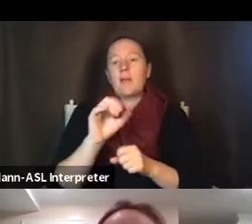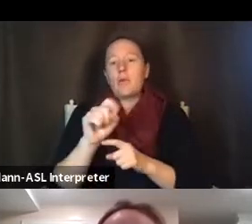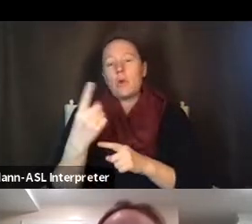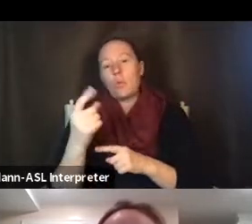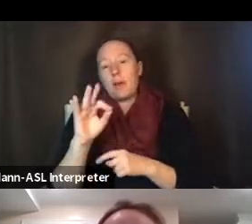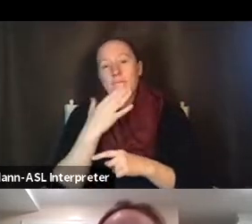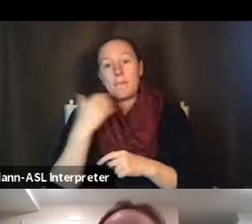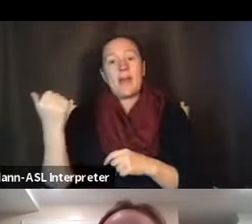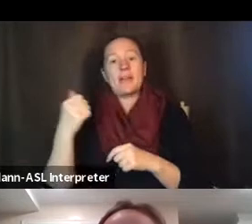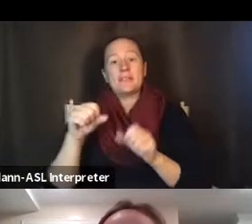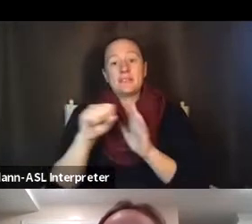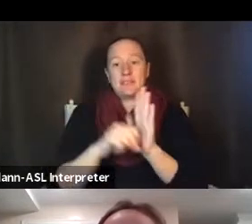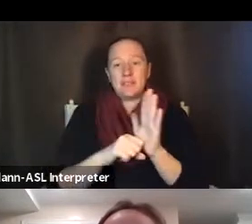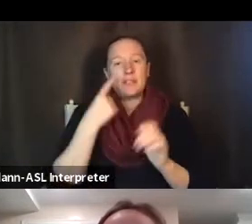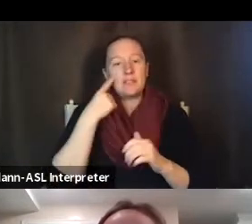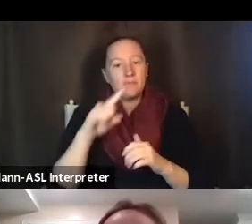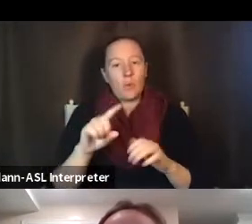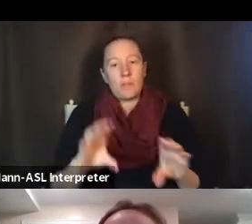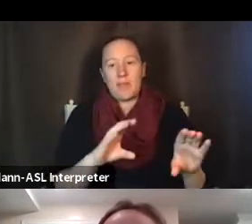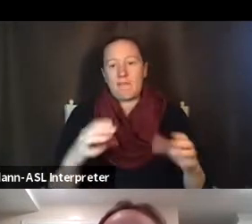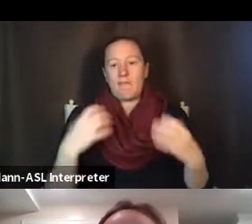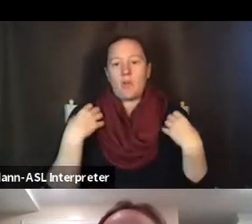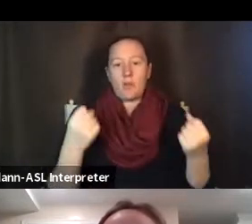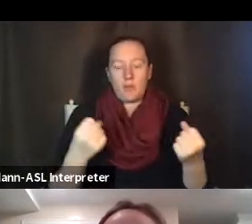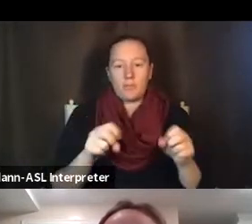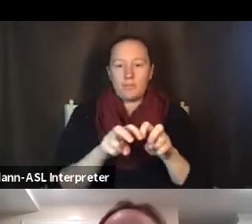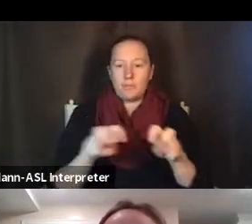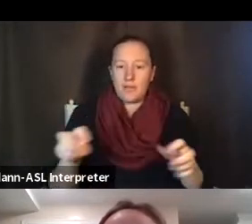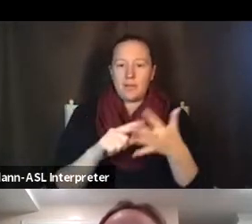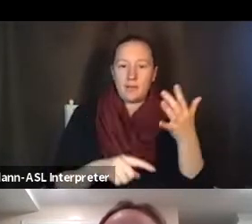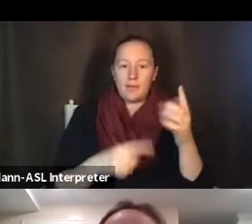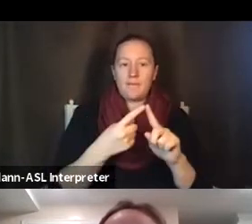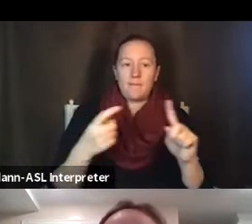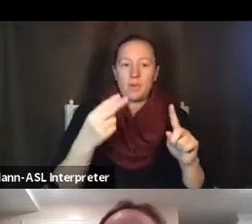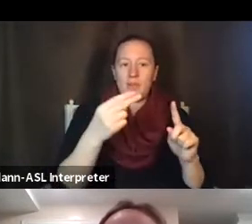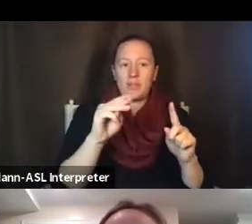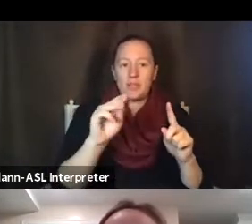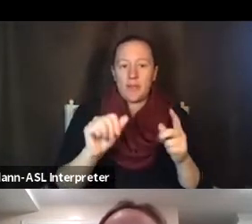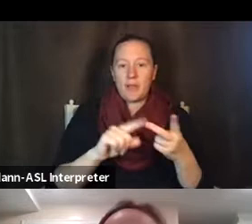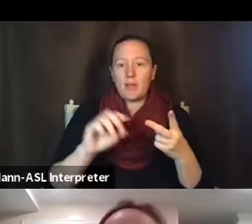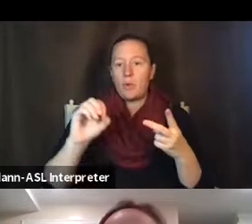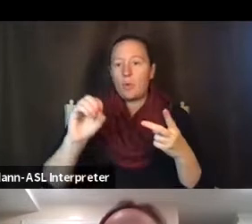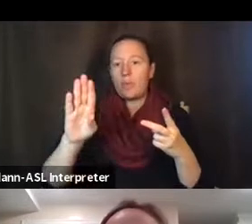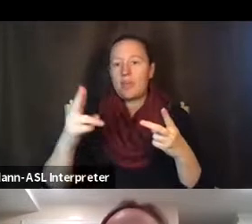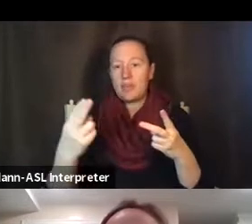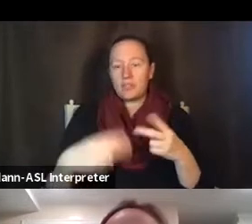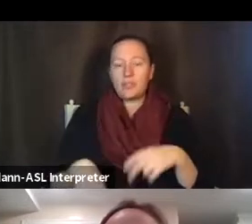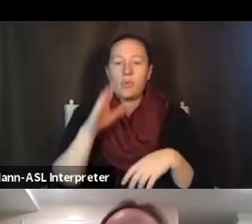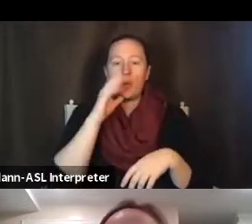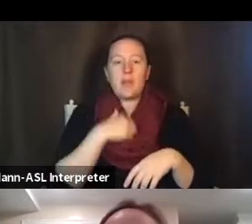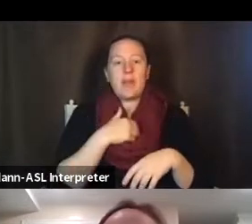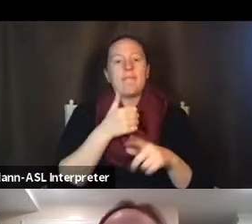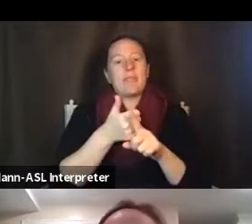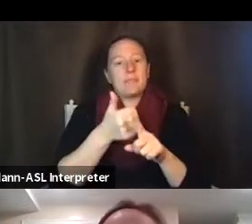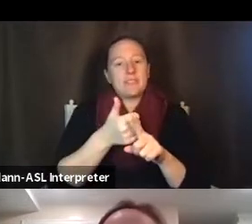behavioral health in the country. With that, I'm excited to introduce today's panelists from HMA and OBH, and I will have them go ahead and